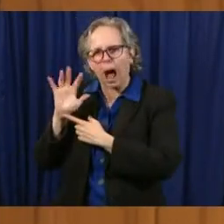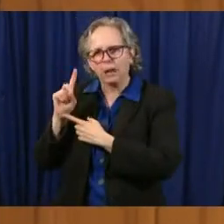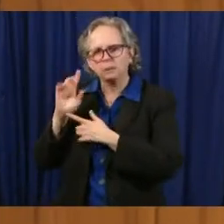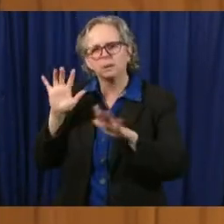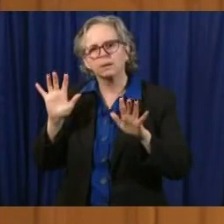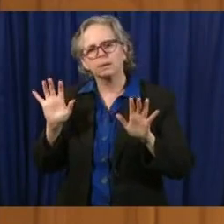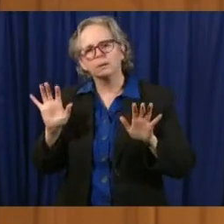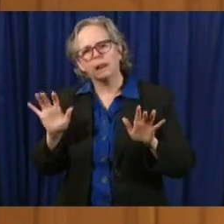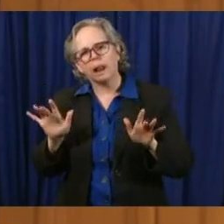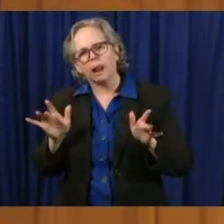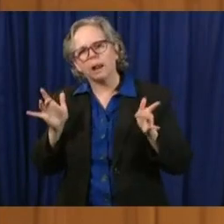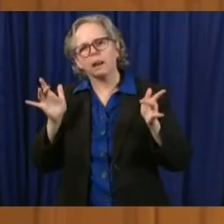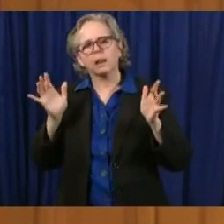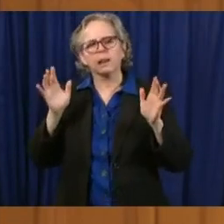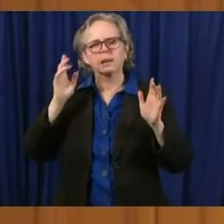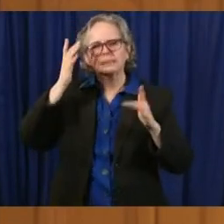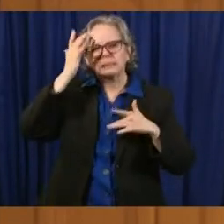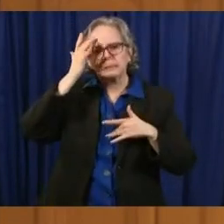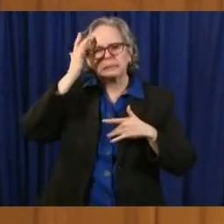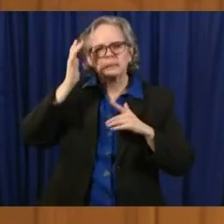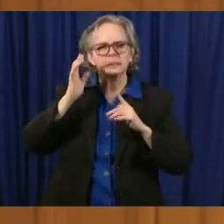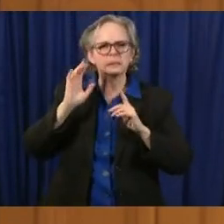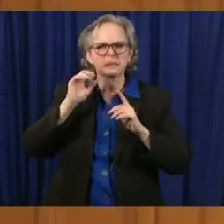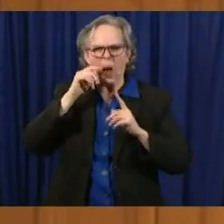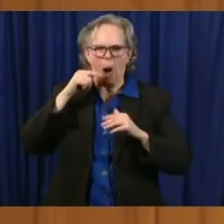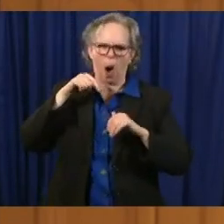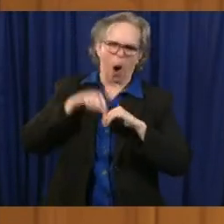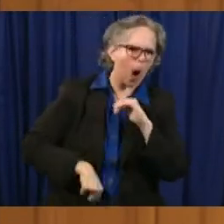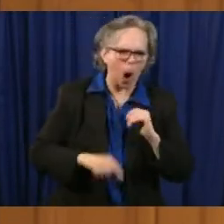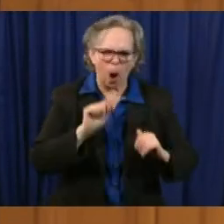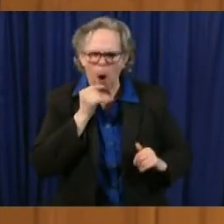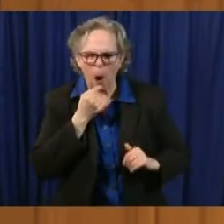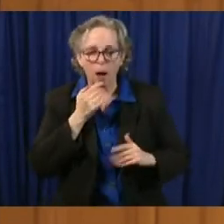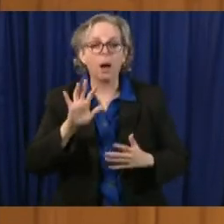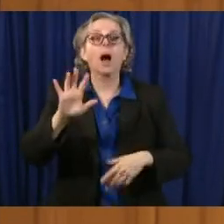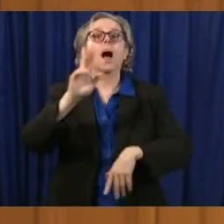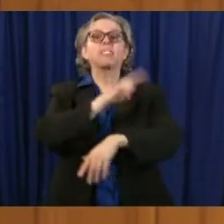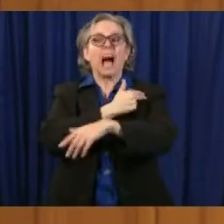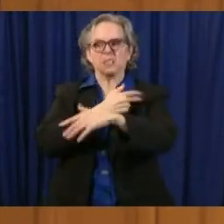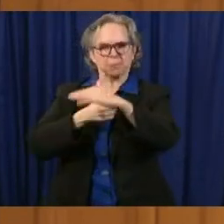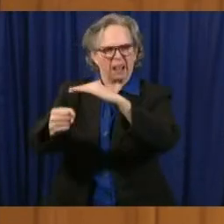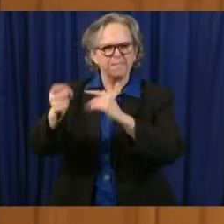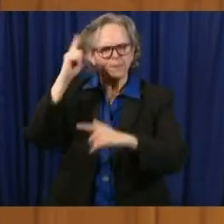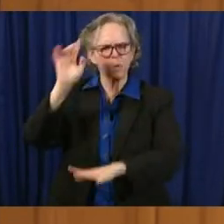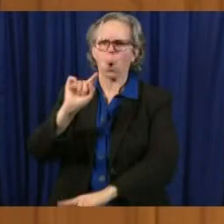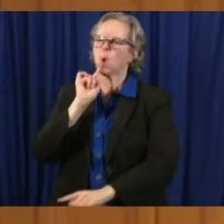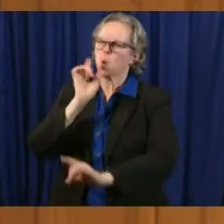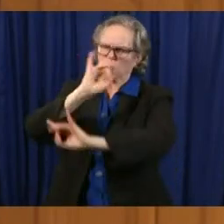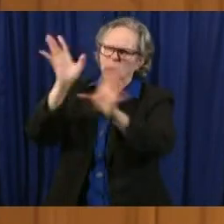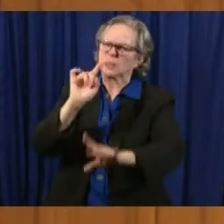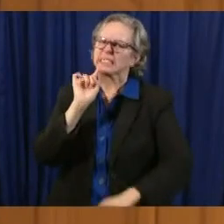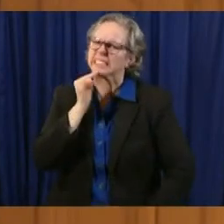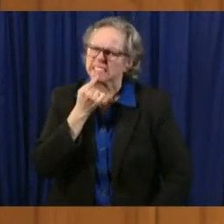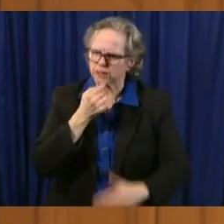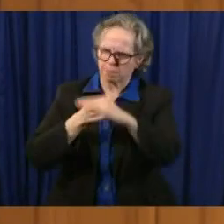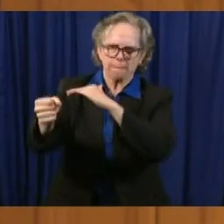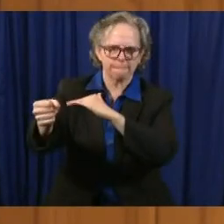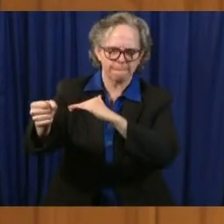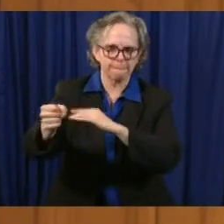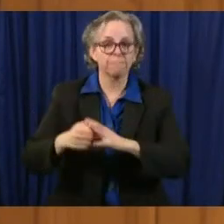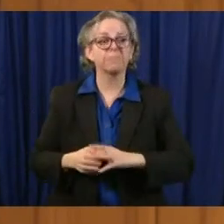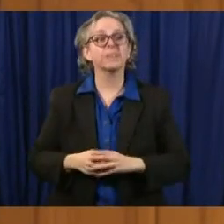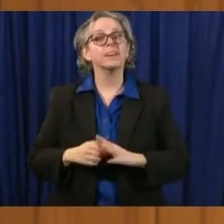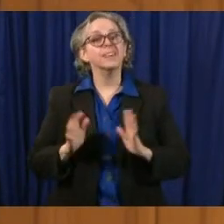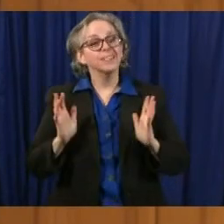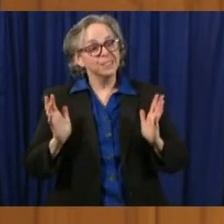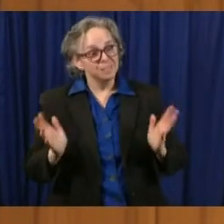build up their capacity within their bricks and mortar. I can see in parts of our state in times to come, depending